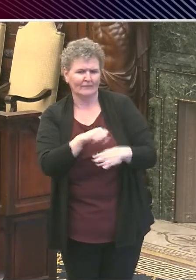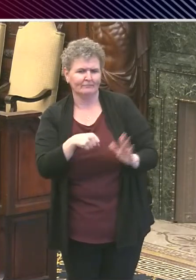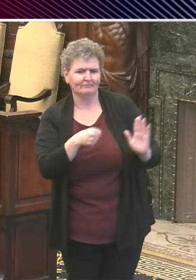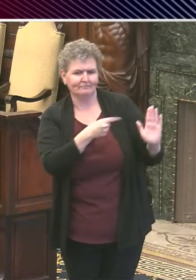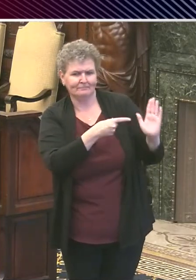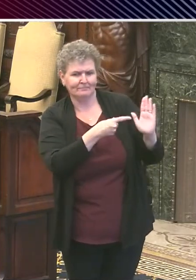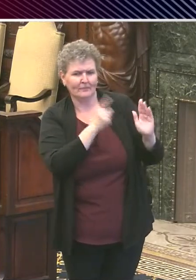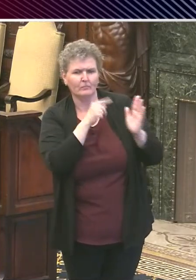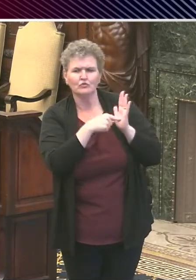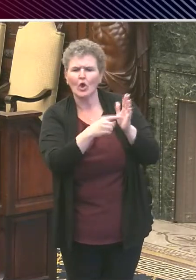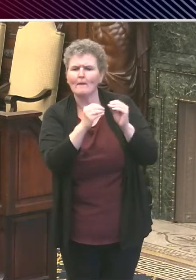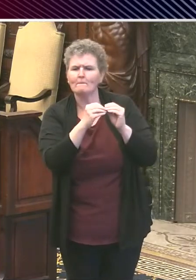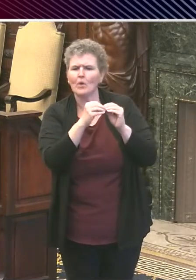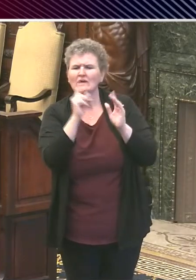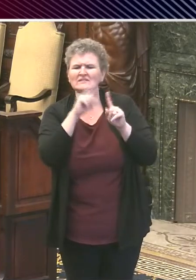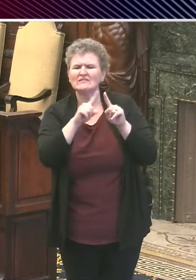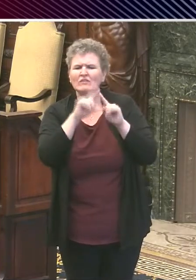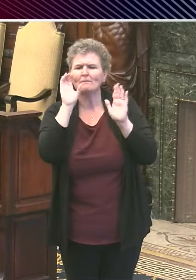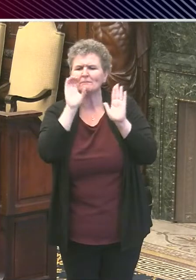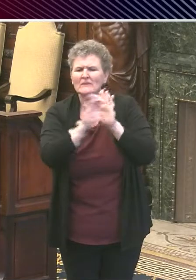images.